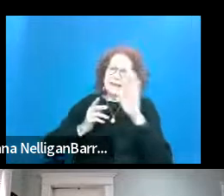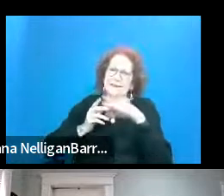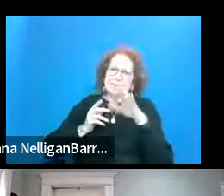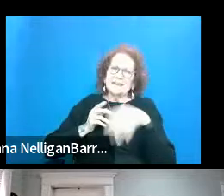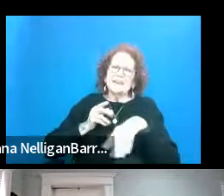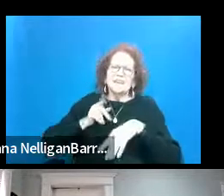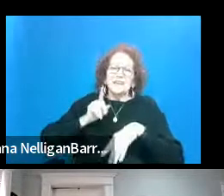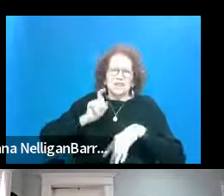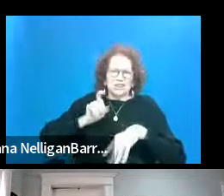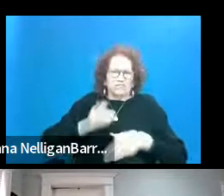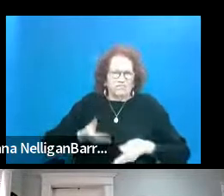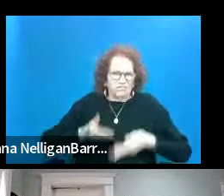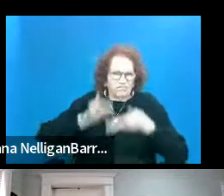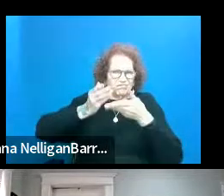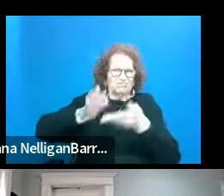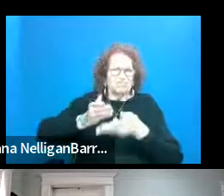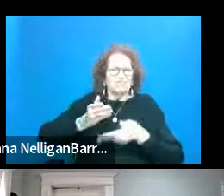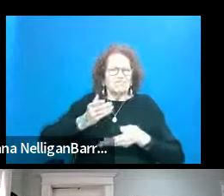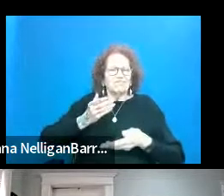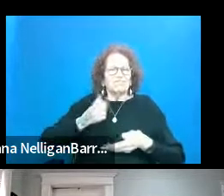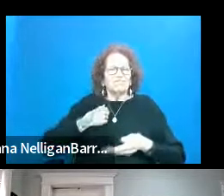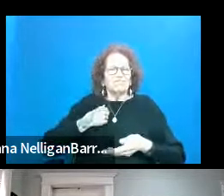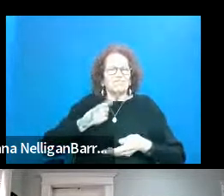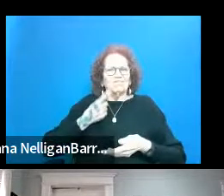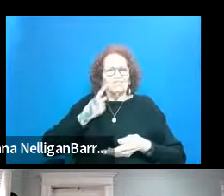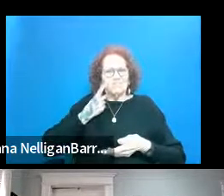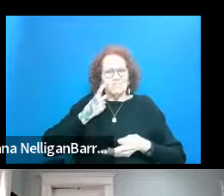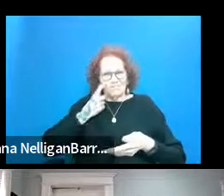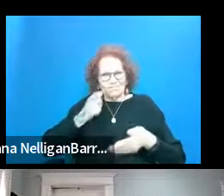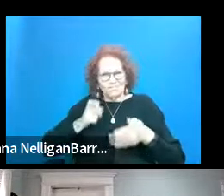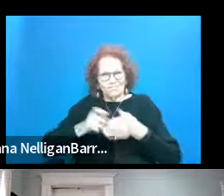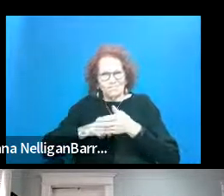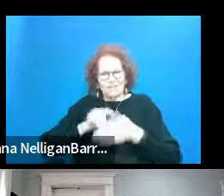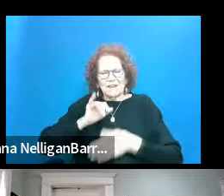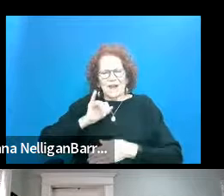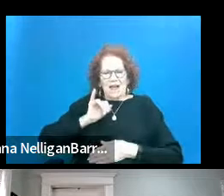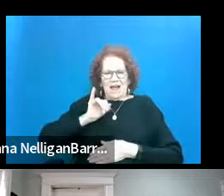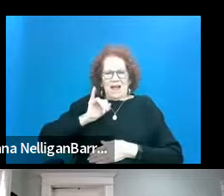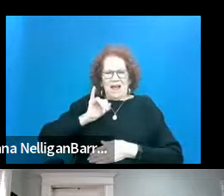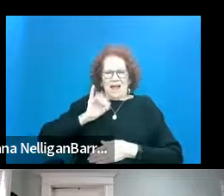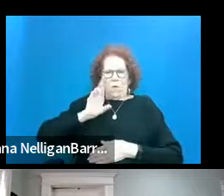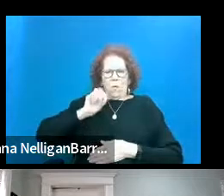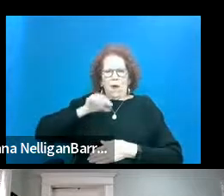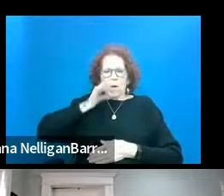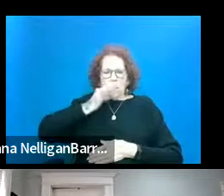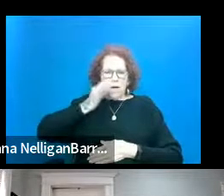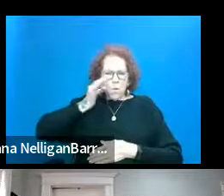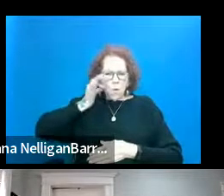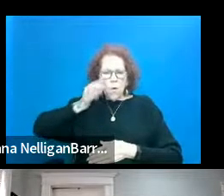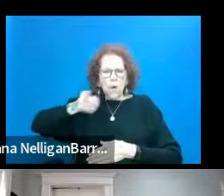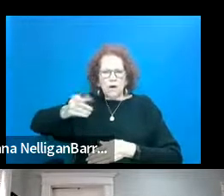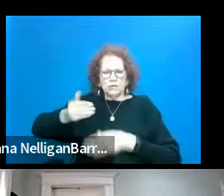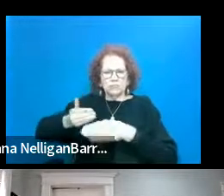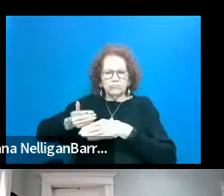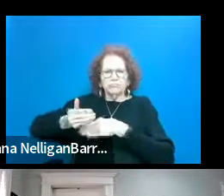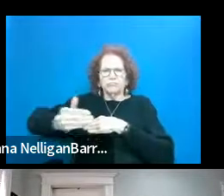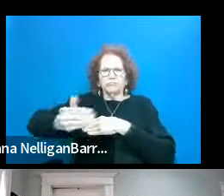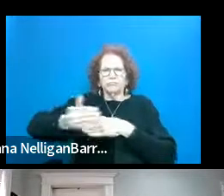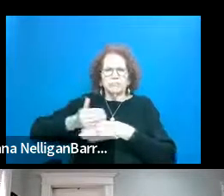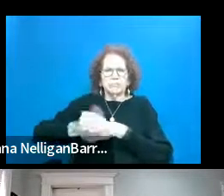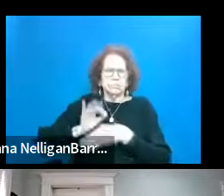saw, let's say in like Irondequoit, their sidewalks were pristine. Oh my God. Scraped down to the ground.